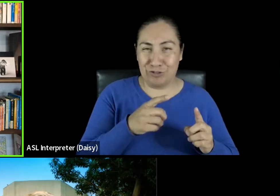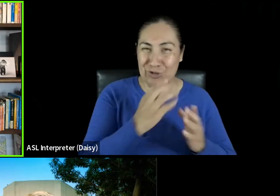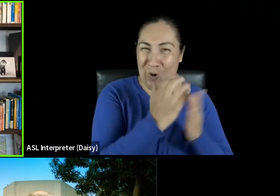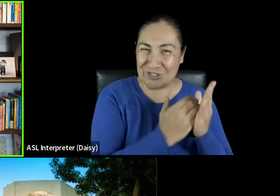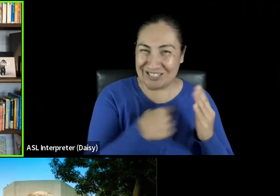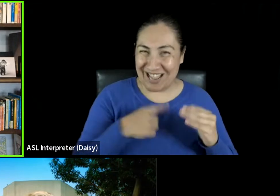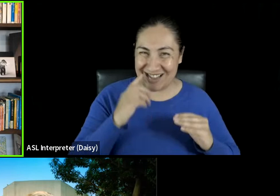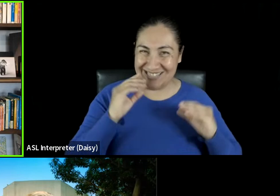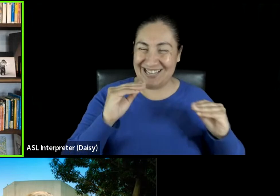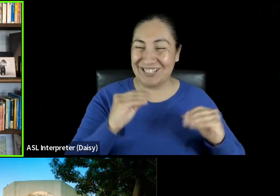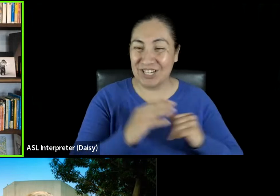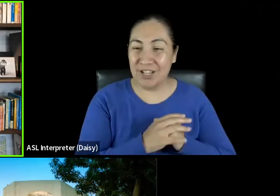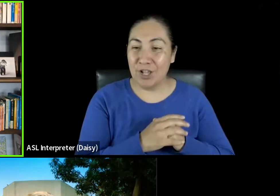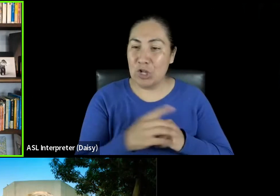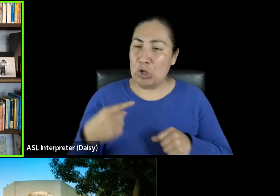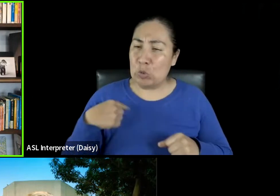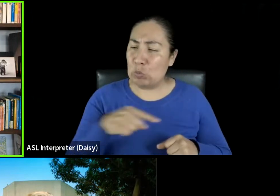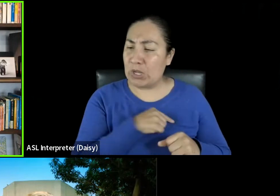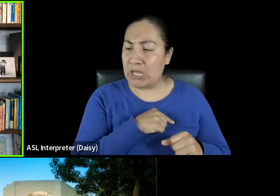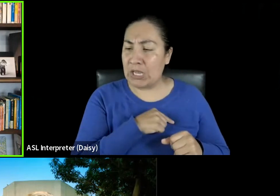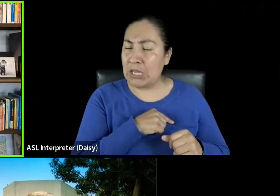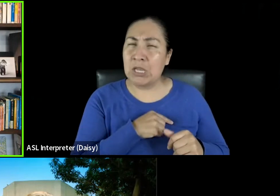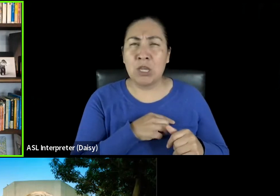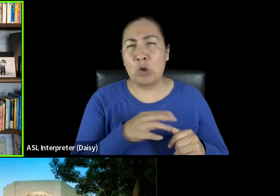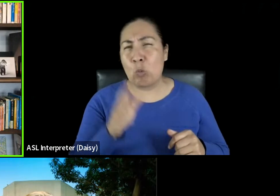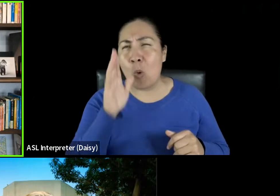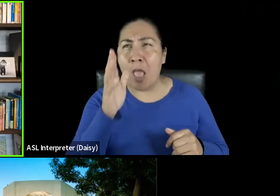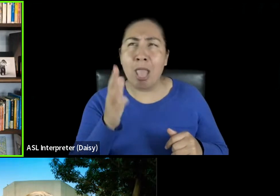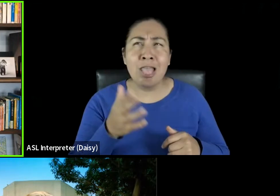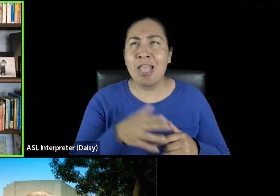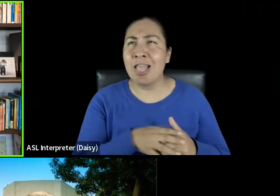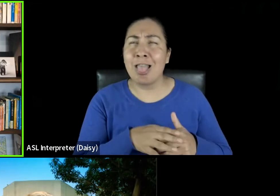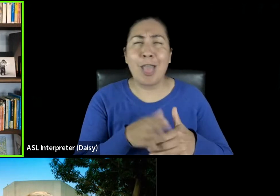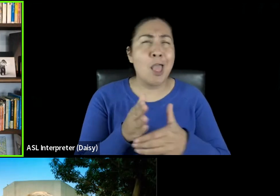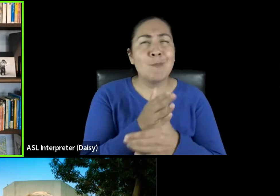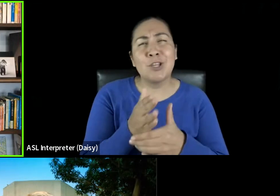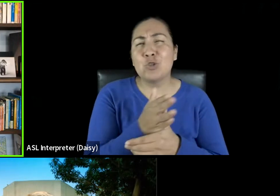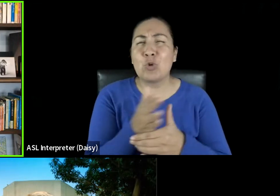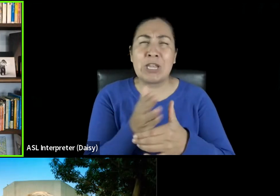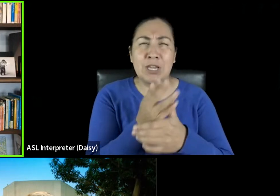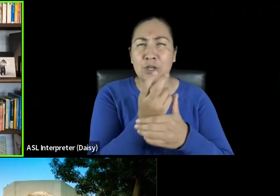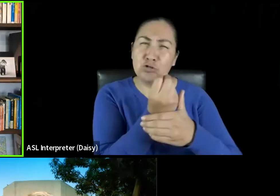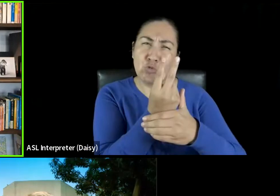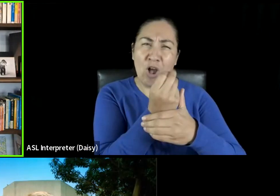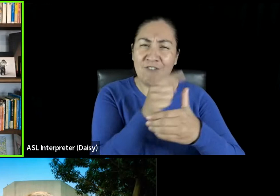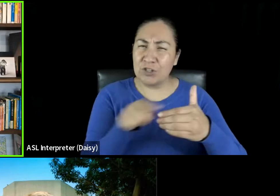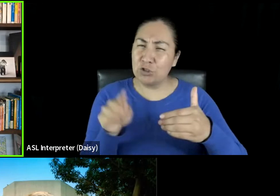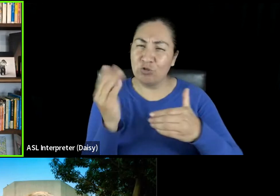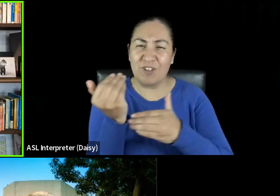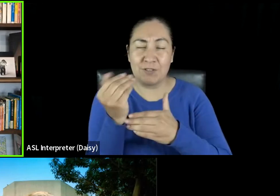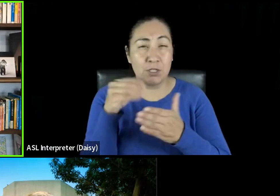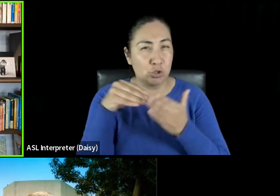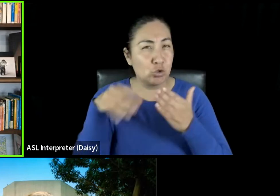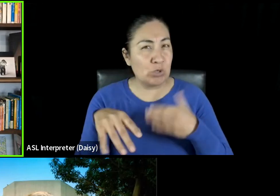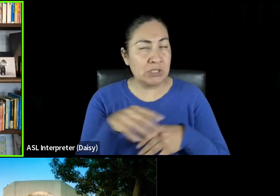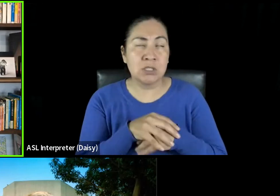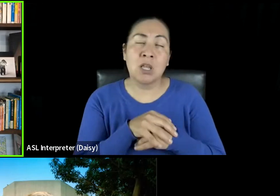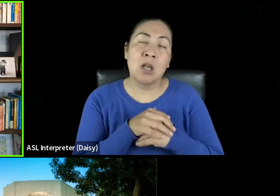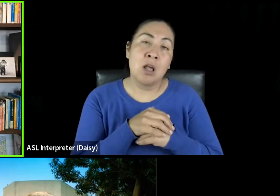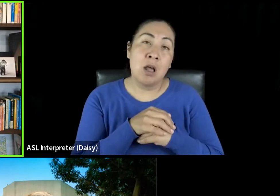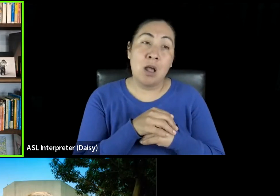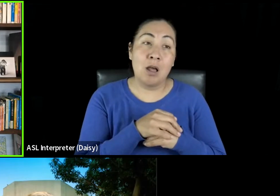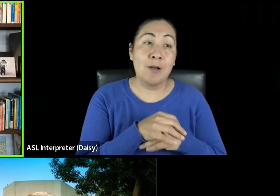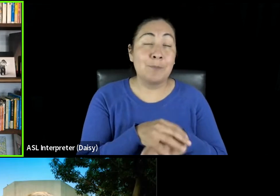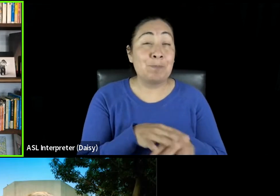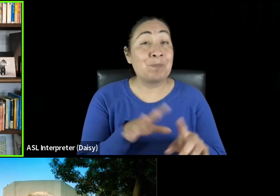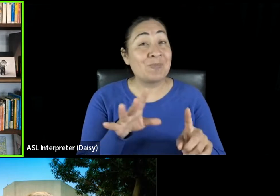way. We will have anywhere from 12 to 15 students in there. And